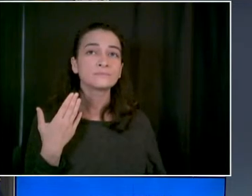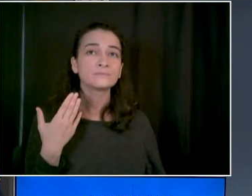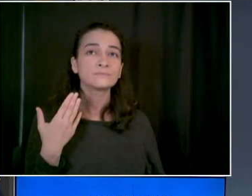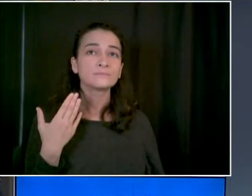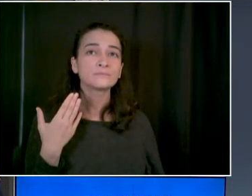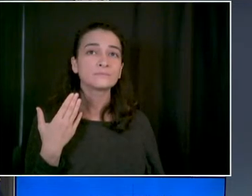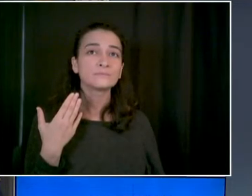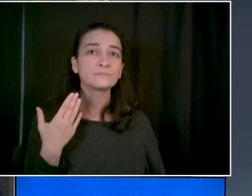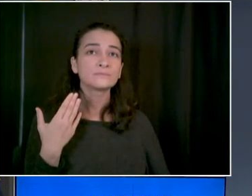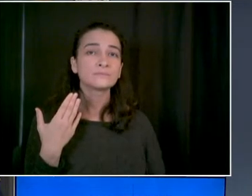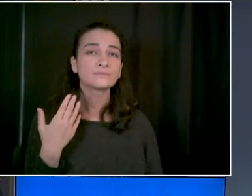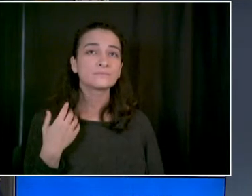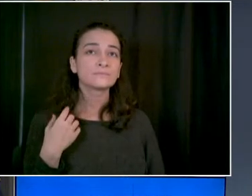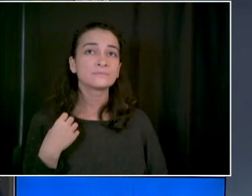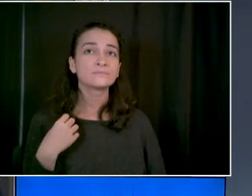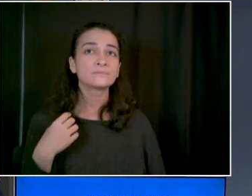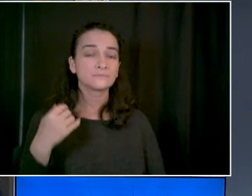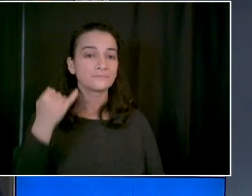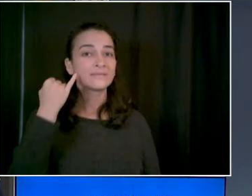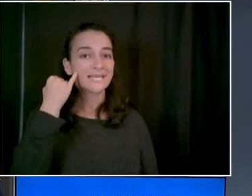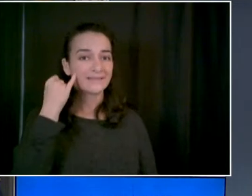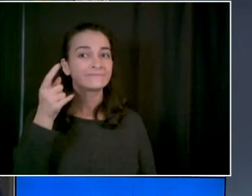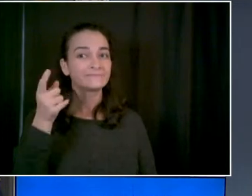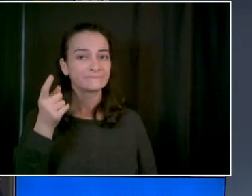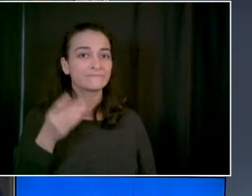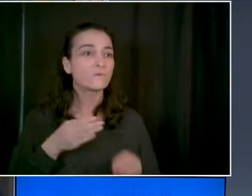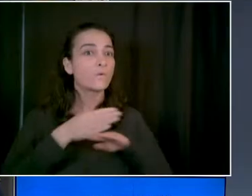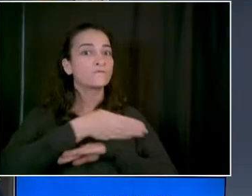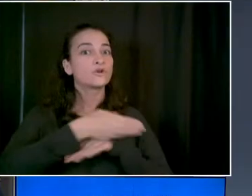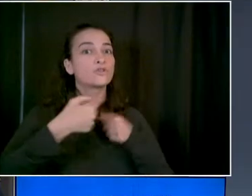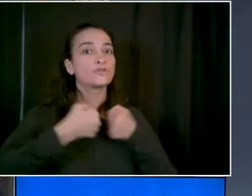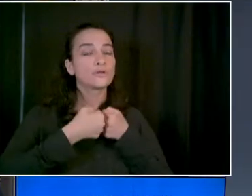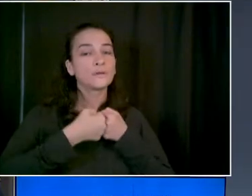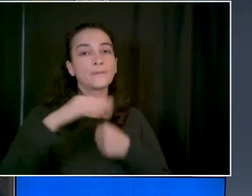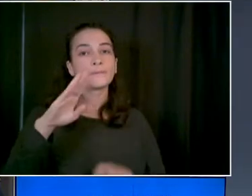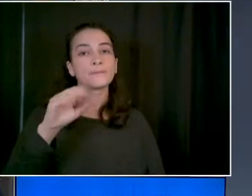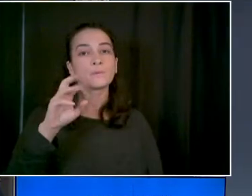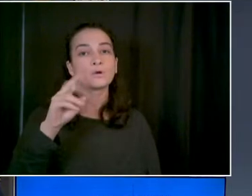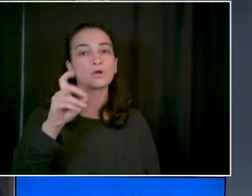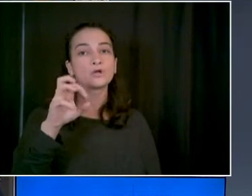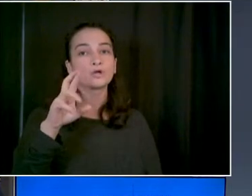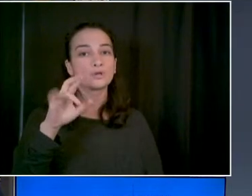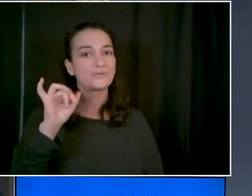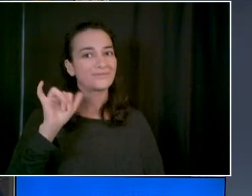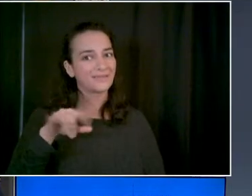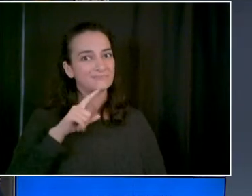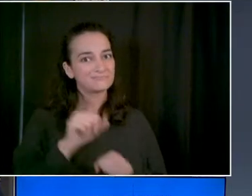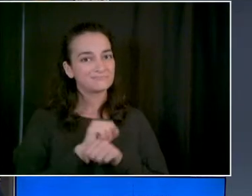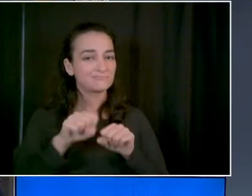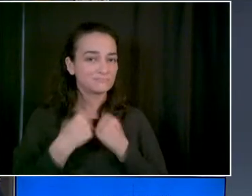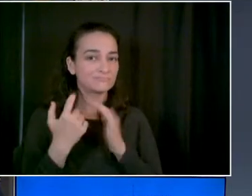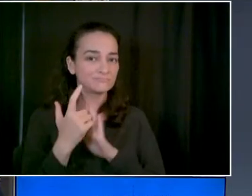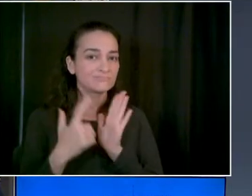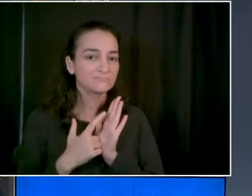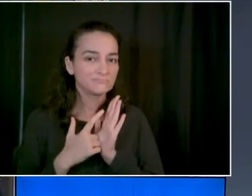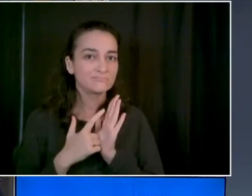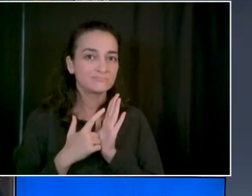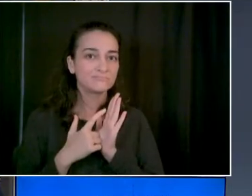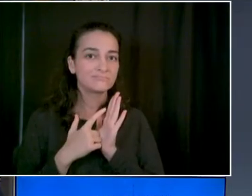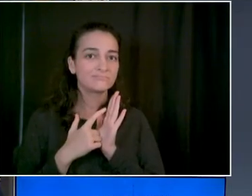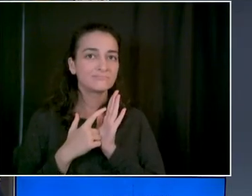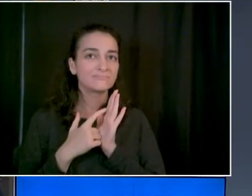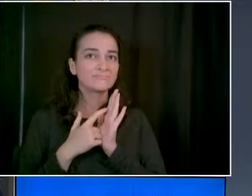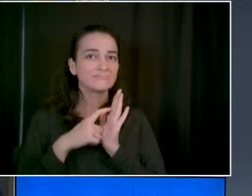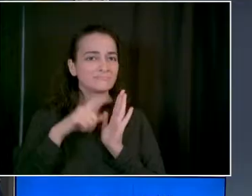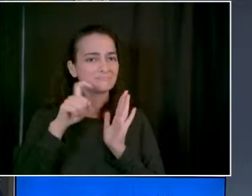for this type of case? And if so, has the NYPD or would it provide information if the feds consider this a criminal